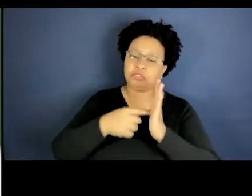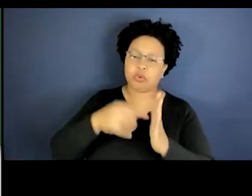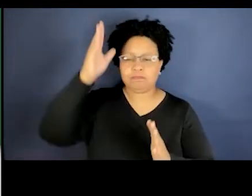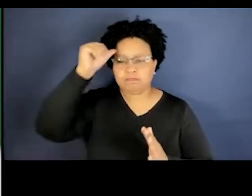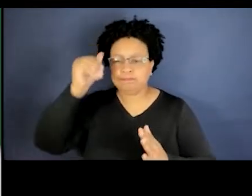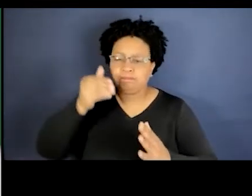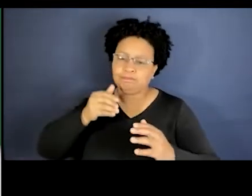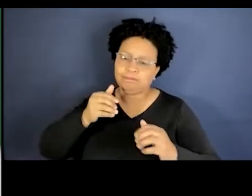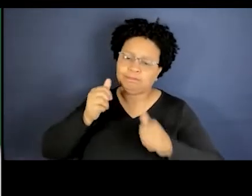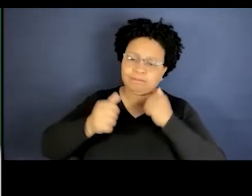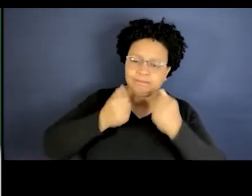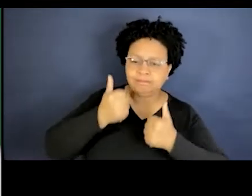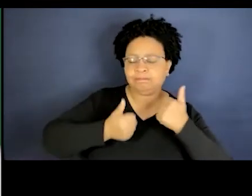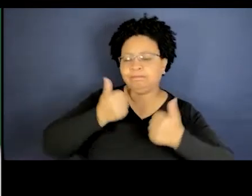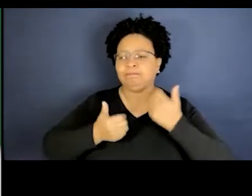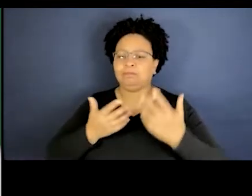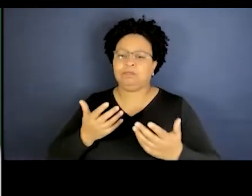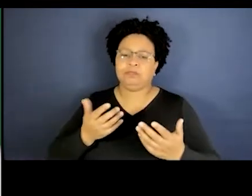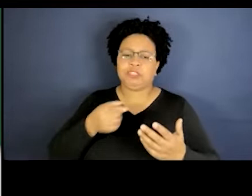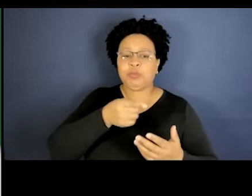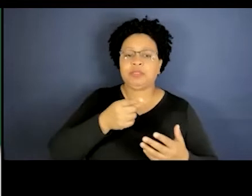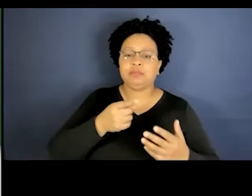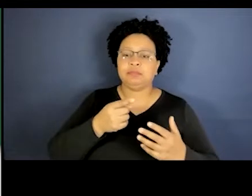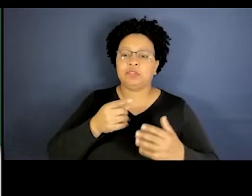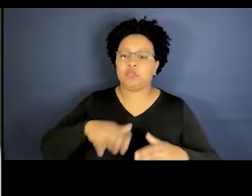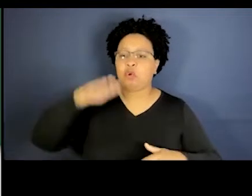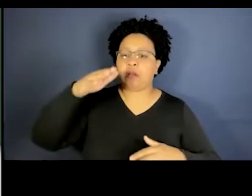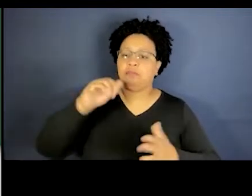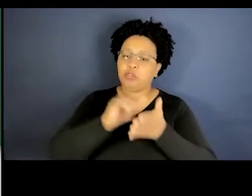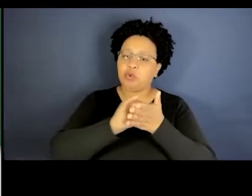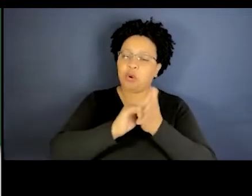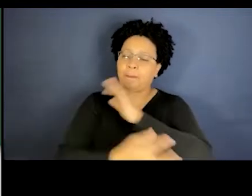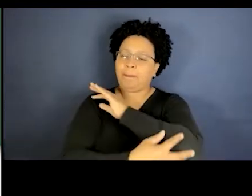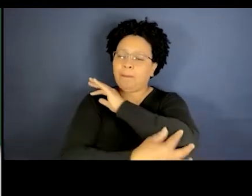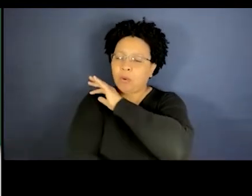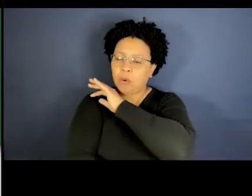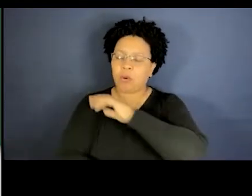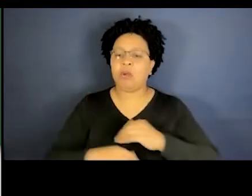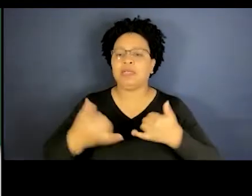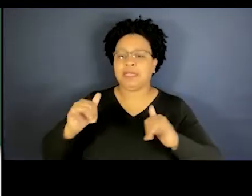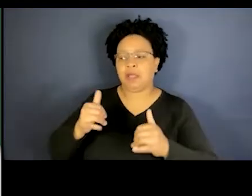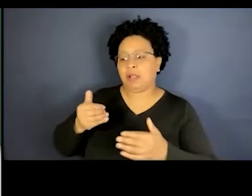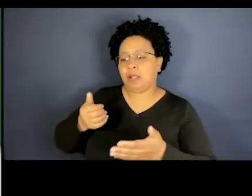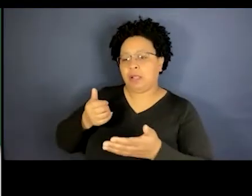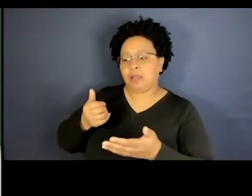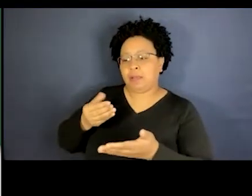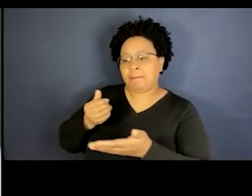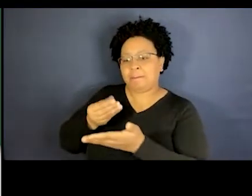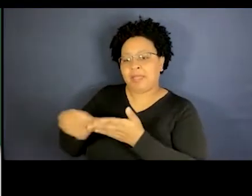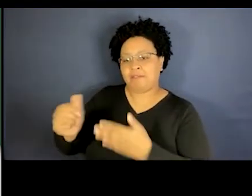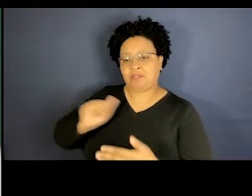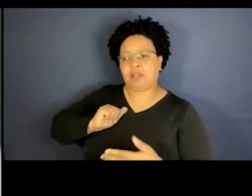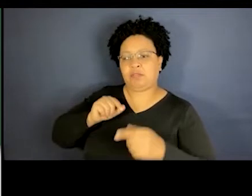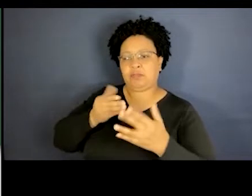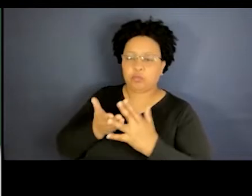She was a poor girl growing up in New York City and put herself through nursing school through the Great Depression. In fact, she